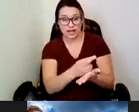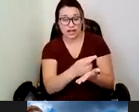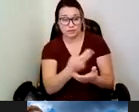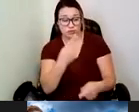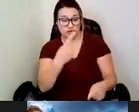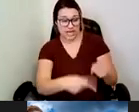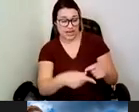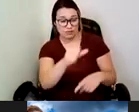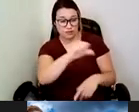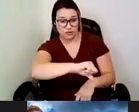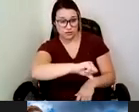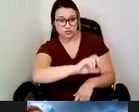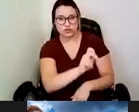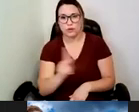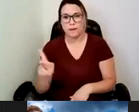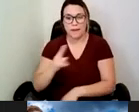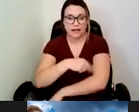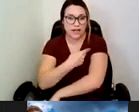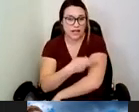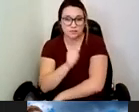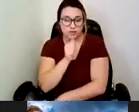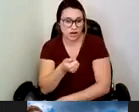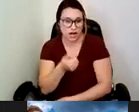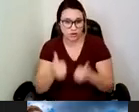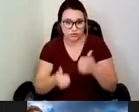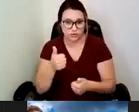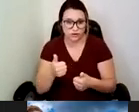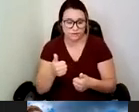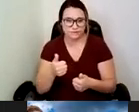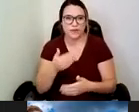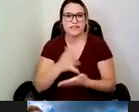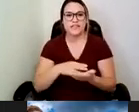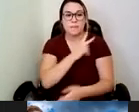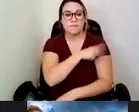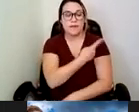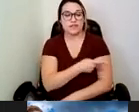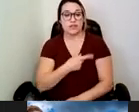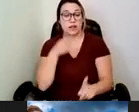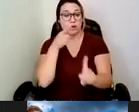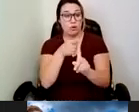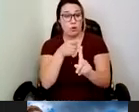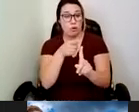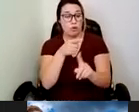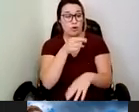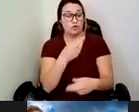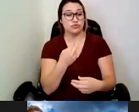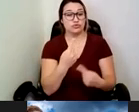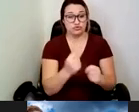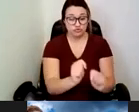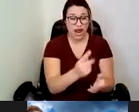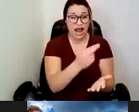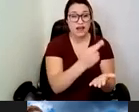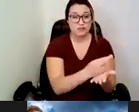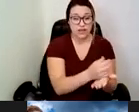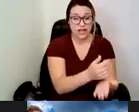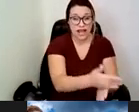to the hospital or not? So some patients will say, my goal is to try to rehab, to maybe get further chemo. And if I